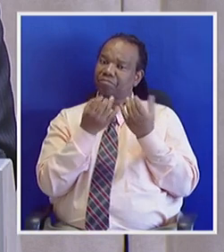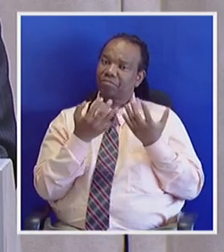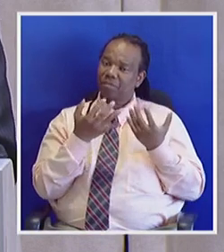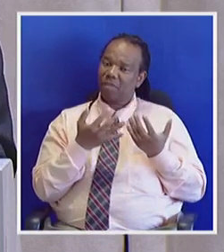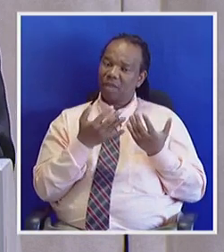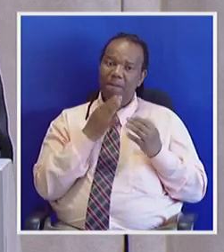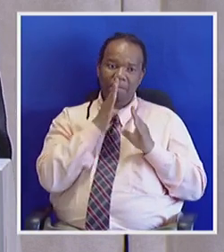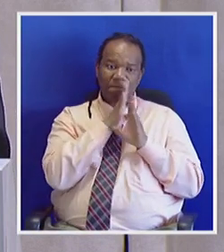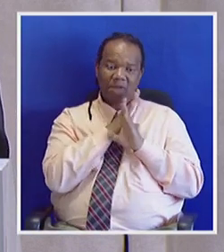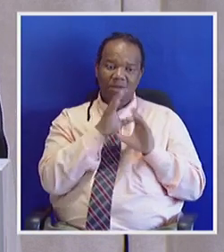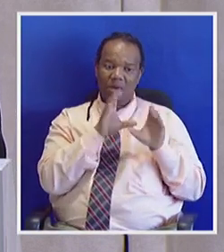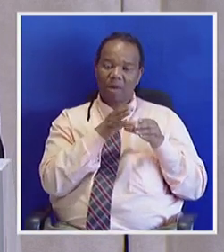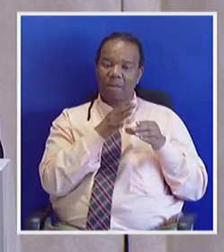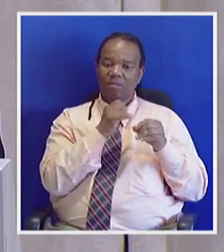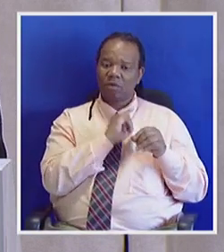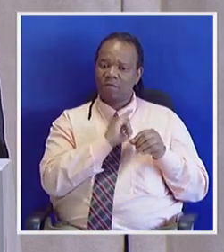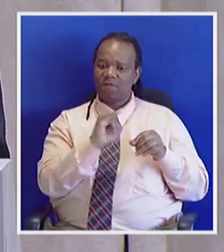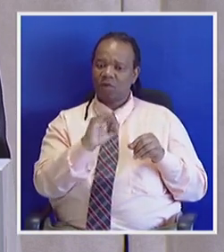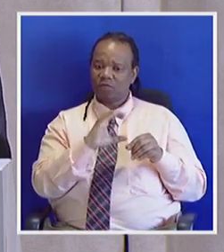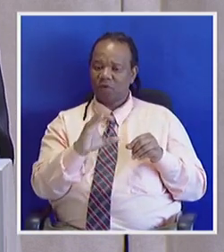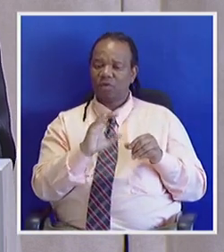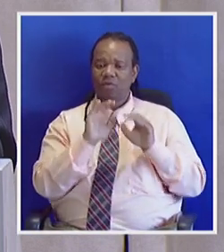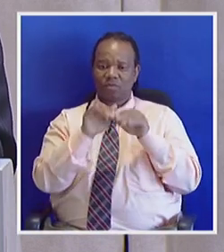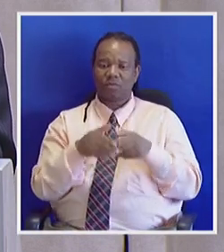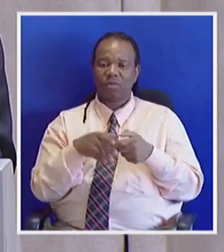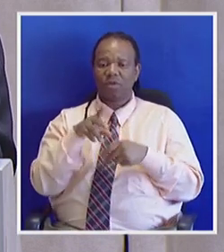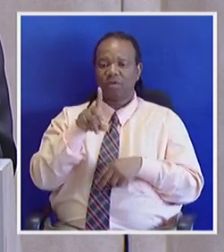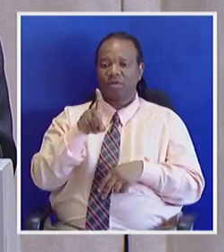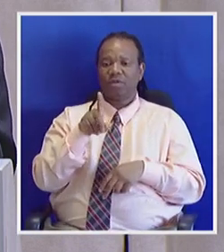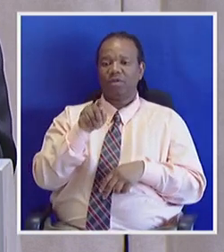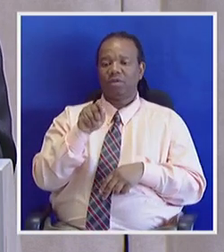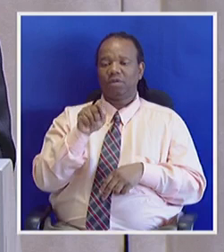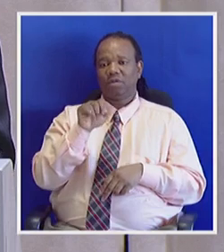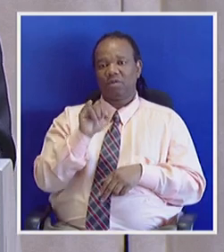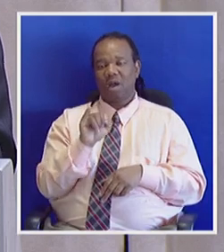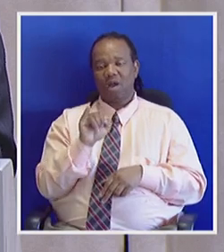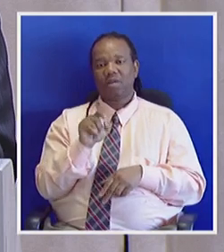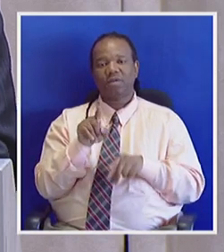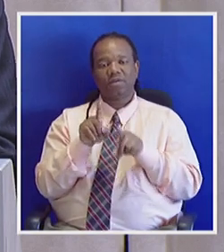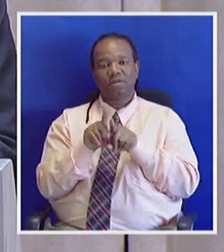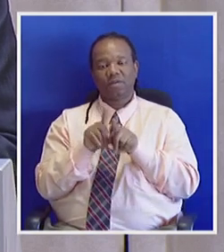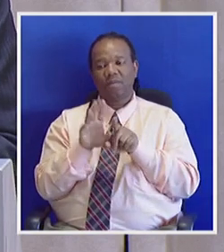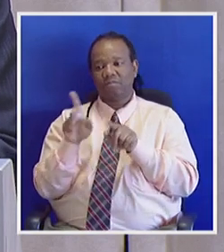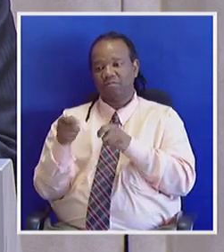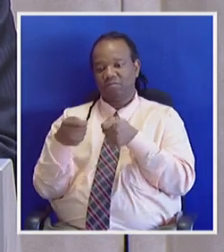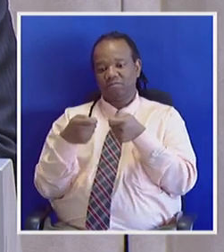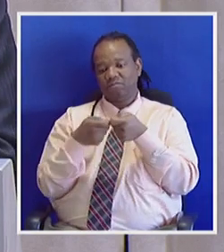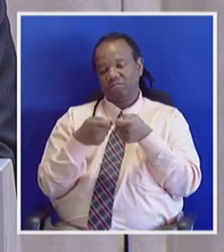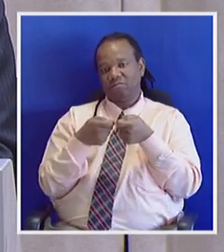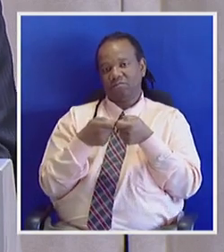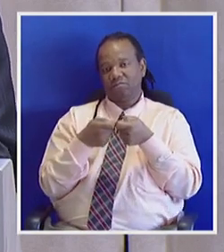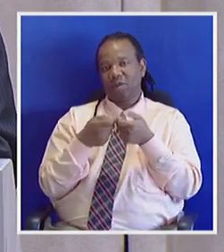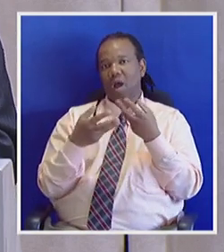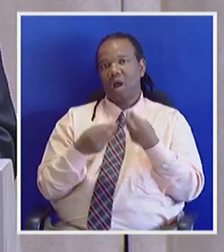private sector. The Department of Trade and Industry is currently providing incentive support to the tune of